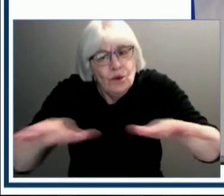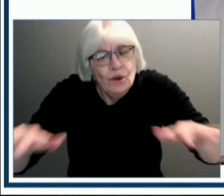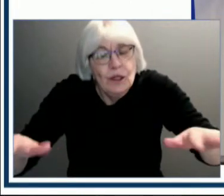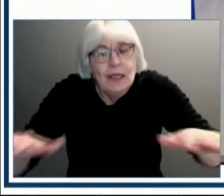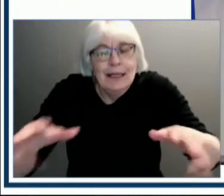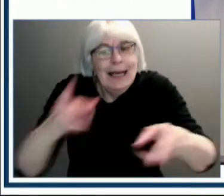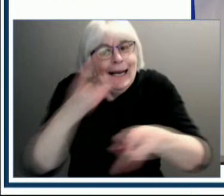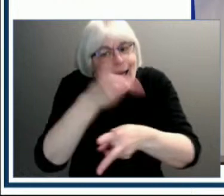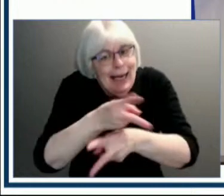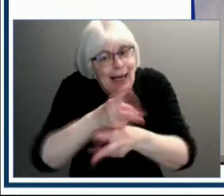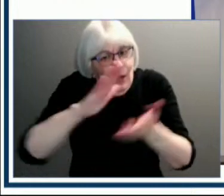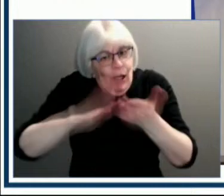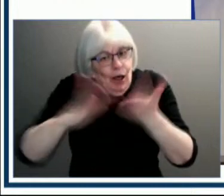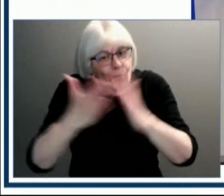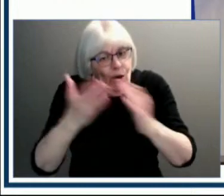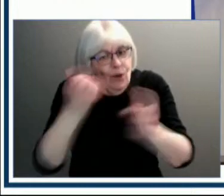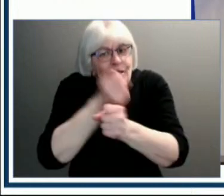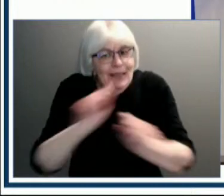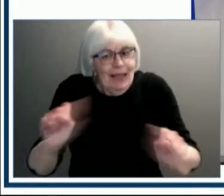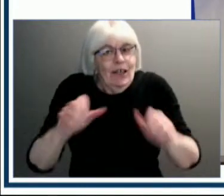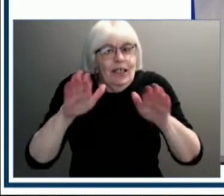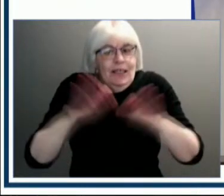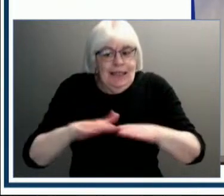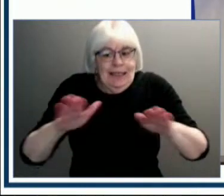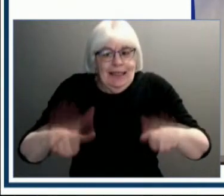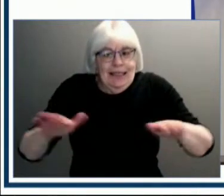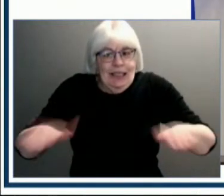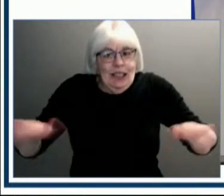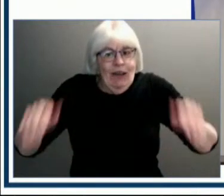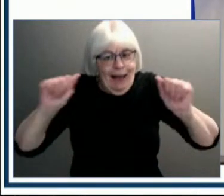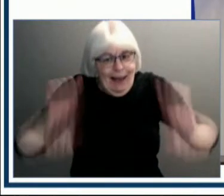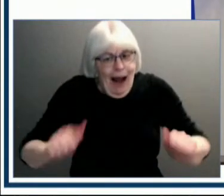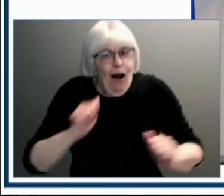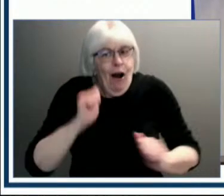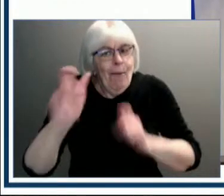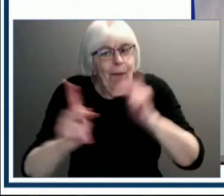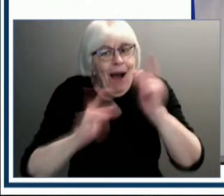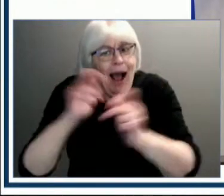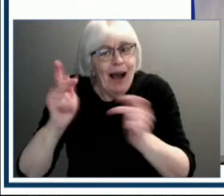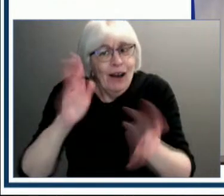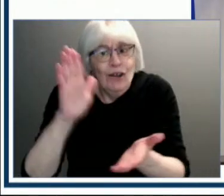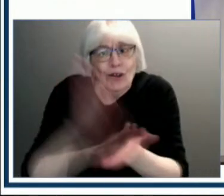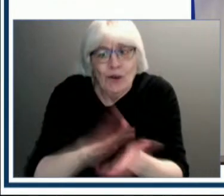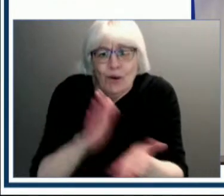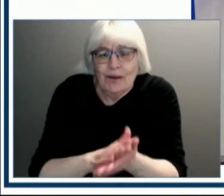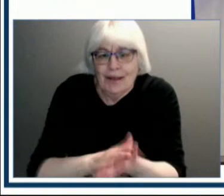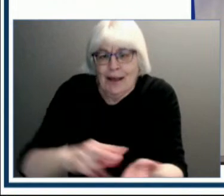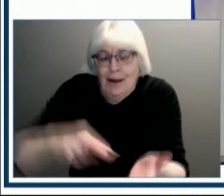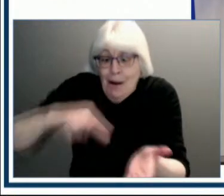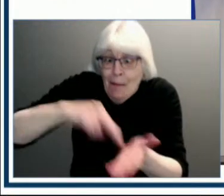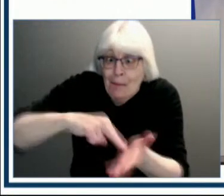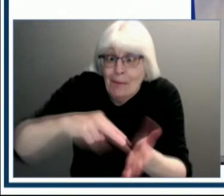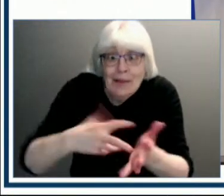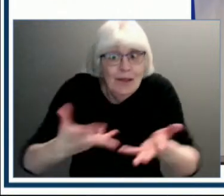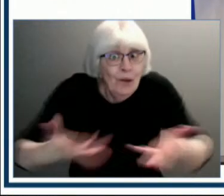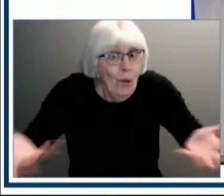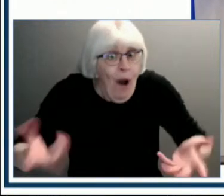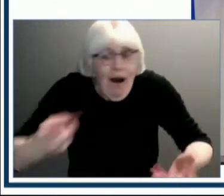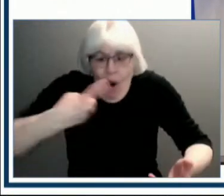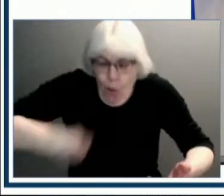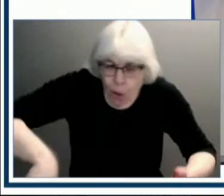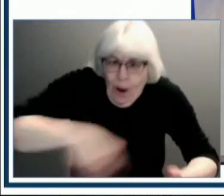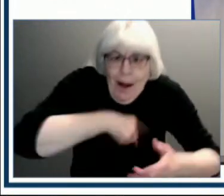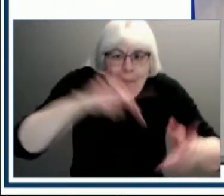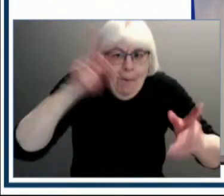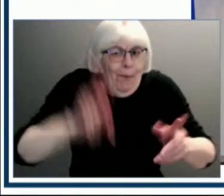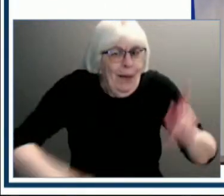return to school. All of us have to be proactive in how we prevent ourselves from getting sick, but also how we